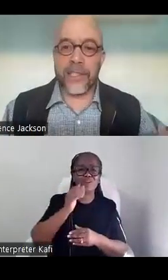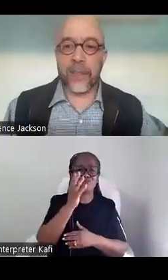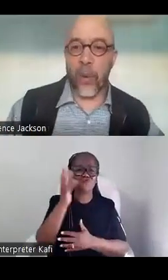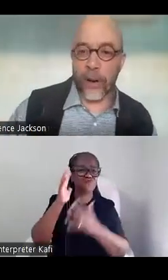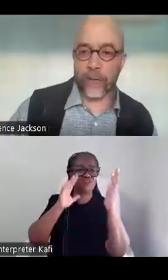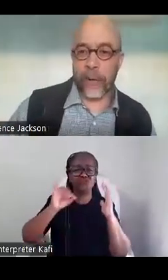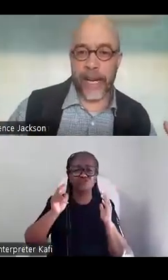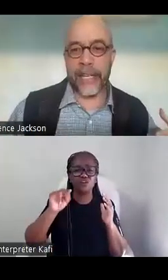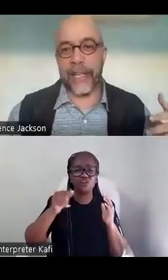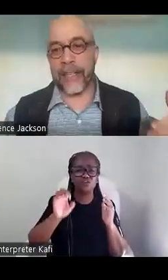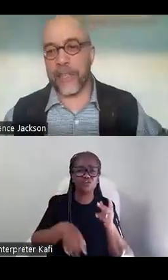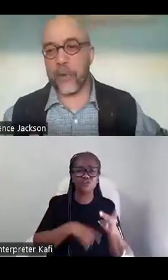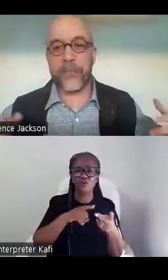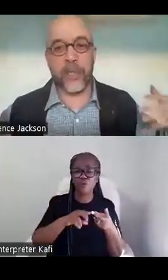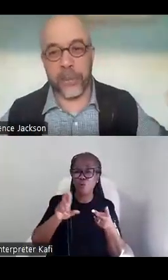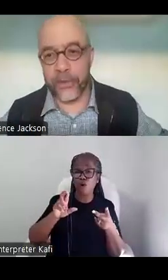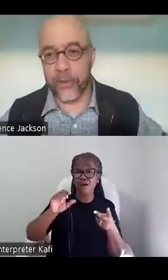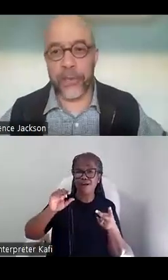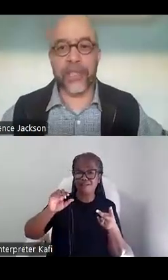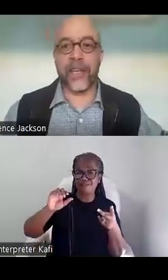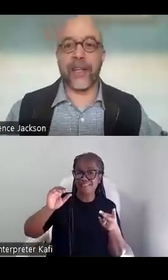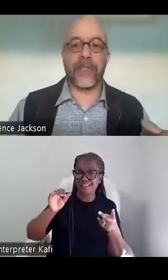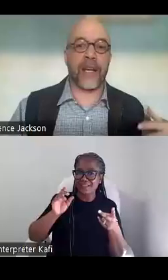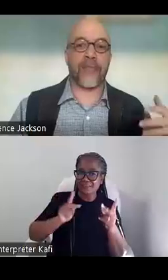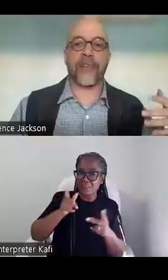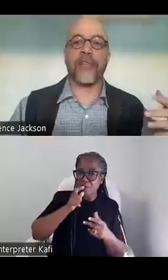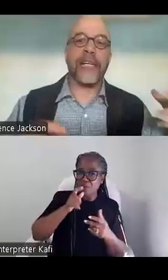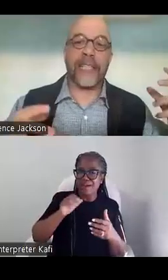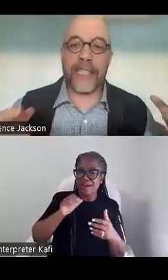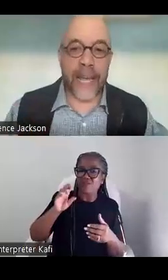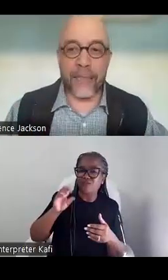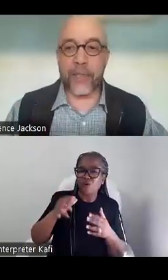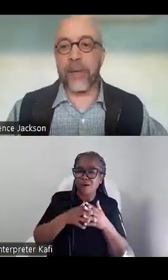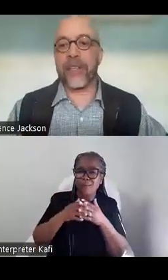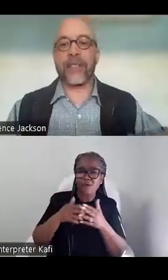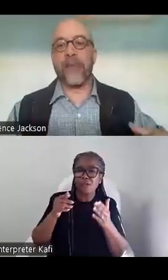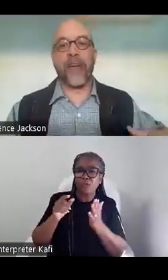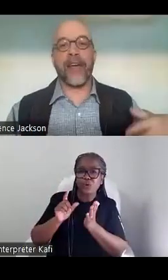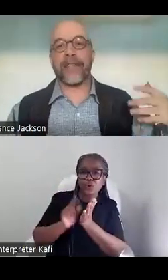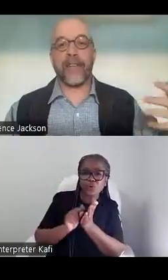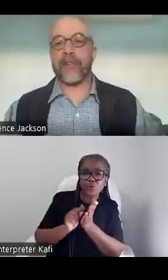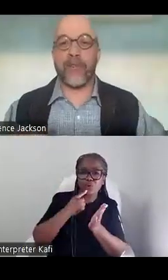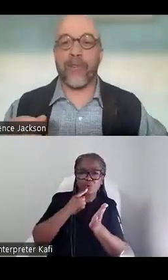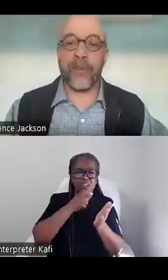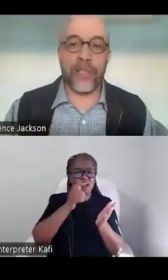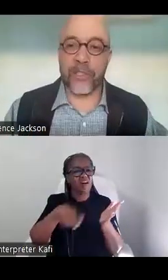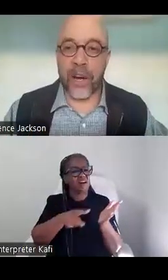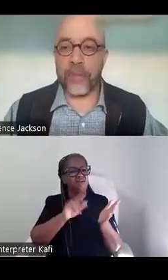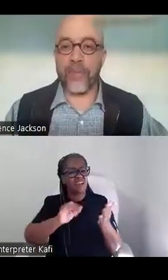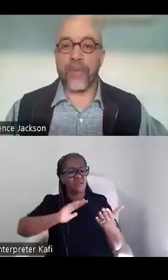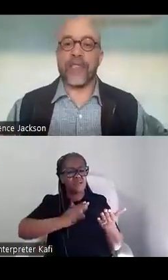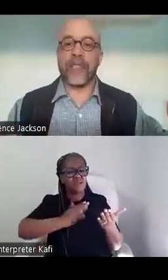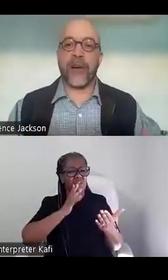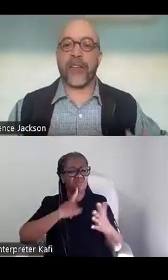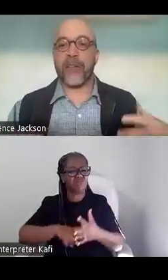music, it's imported from Haiti and Cuba, supposed to have originated in West Africa. The savage medicine man is thought to have goaded his tribe